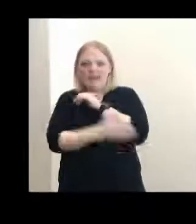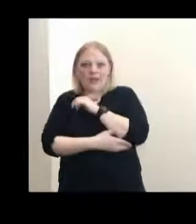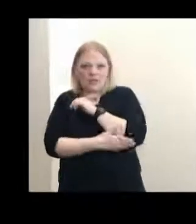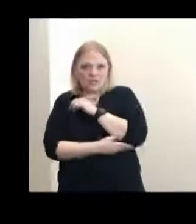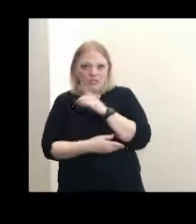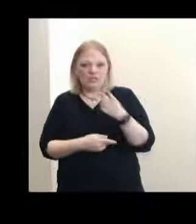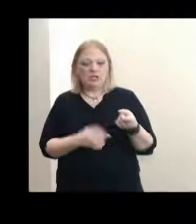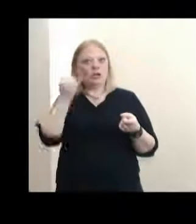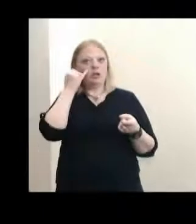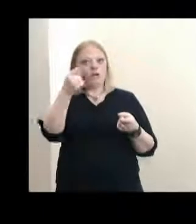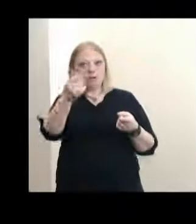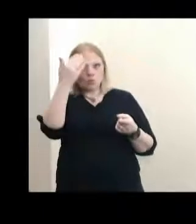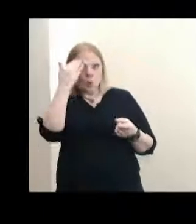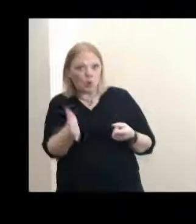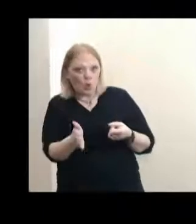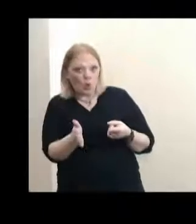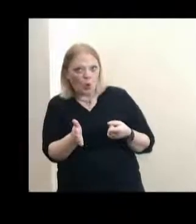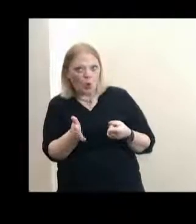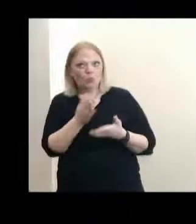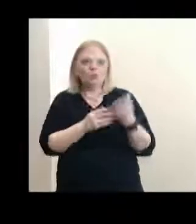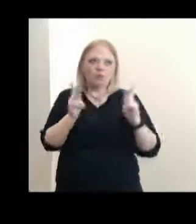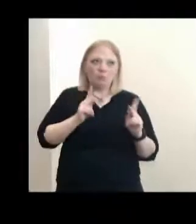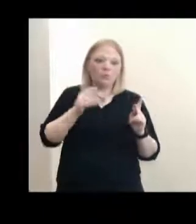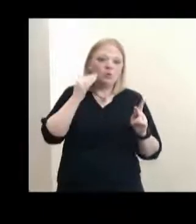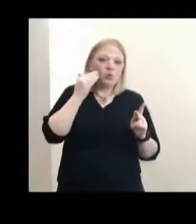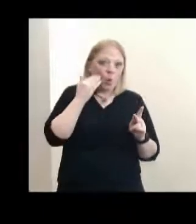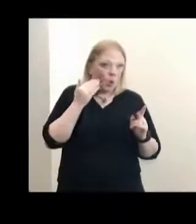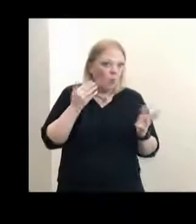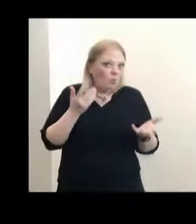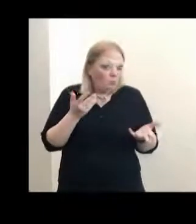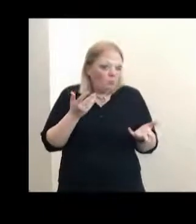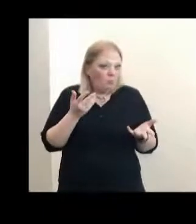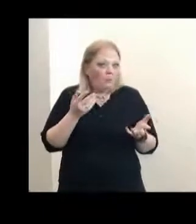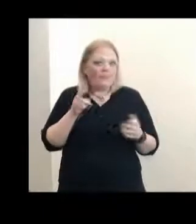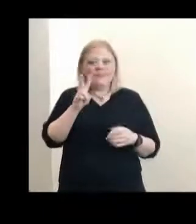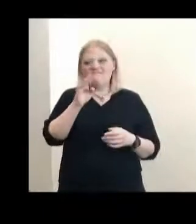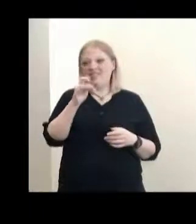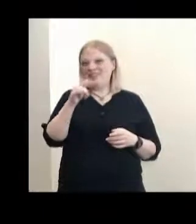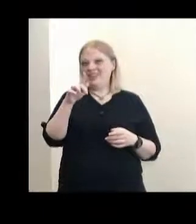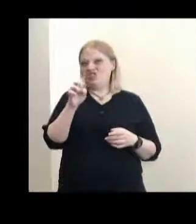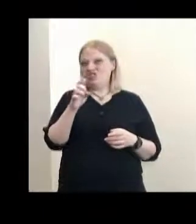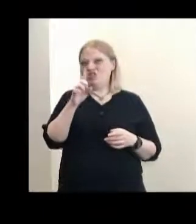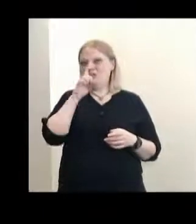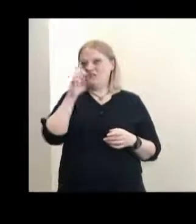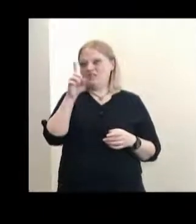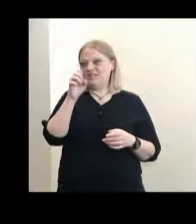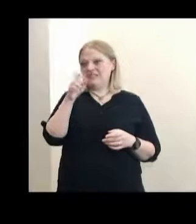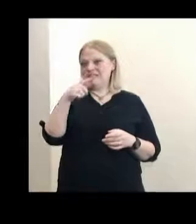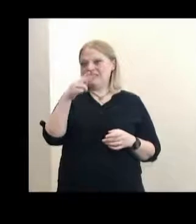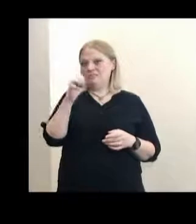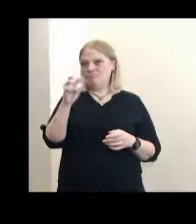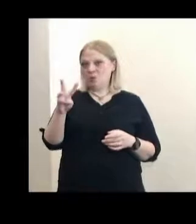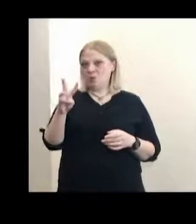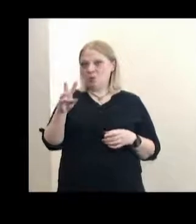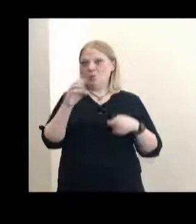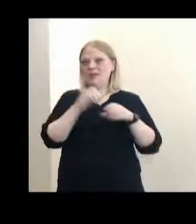those who don't know. Some people know that the village of Depew is in 2 towns in Erie County.